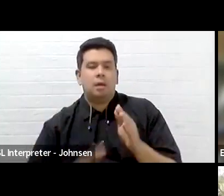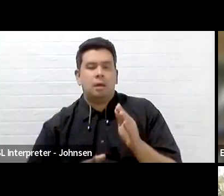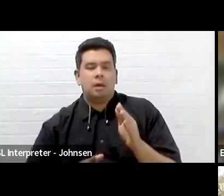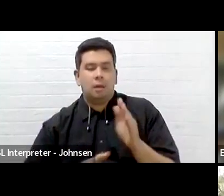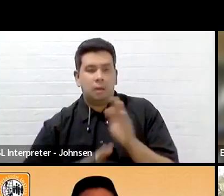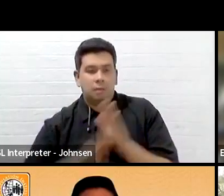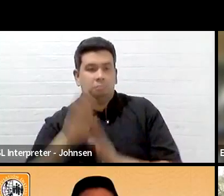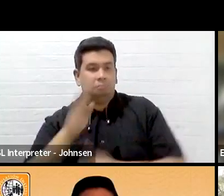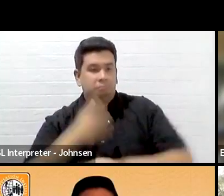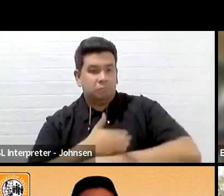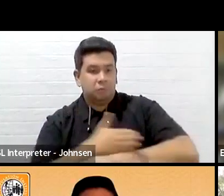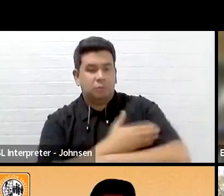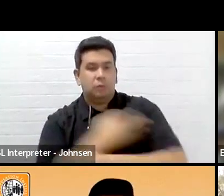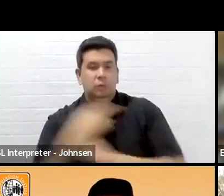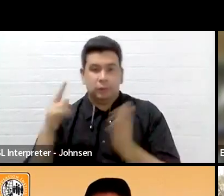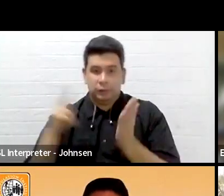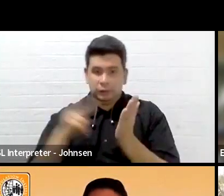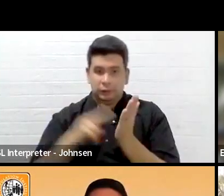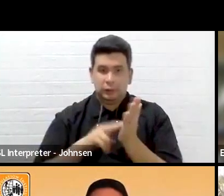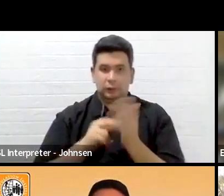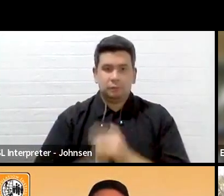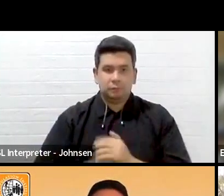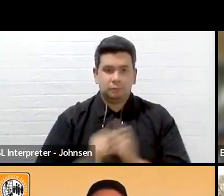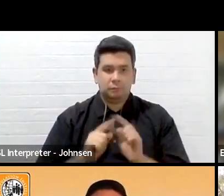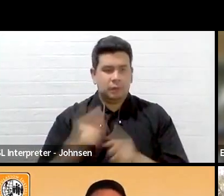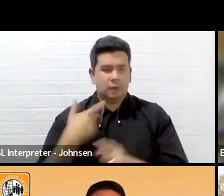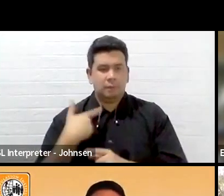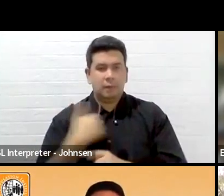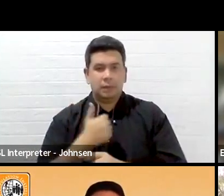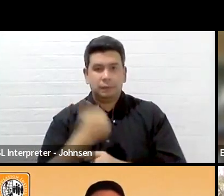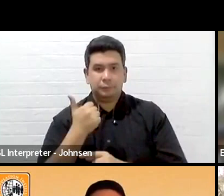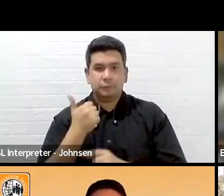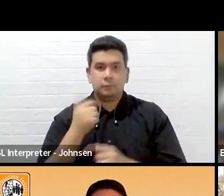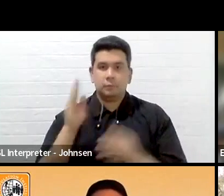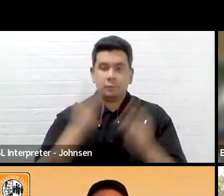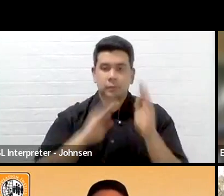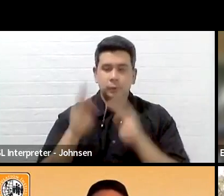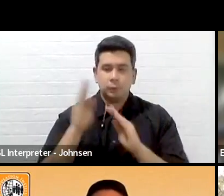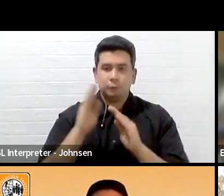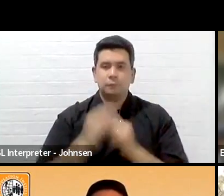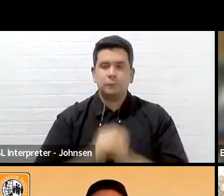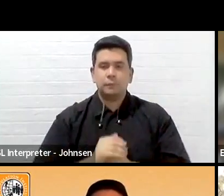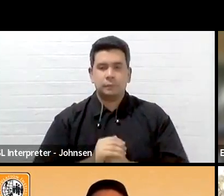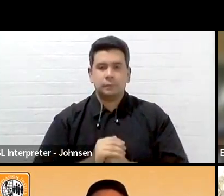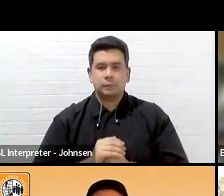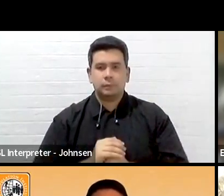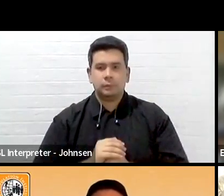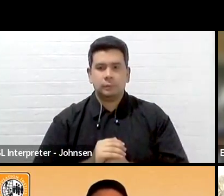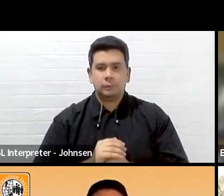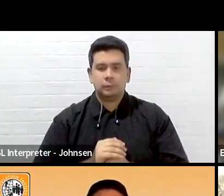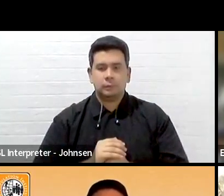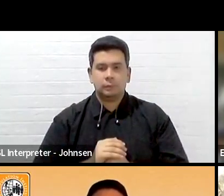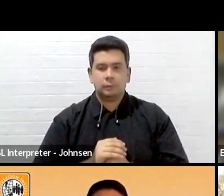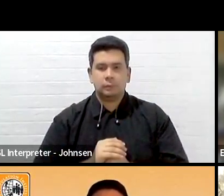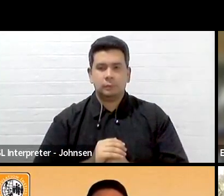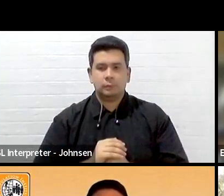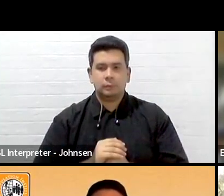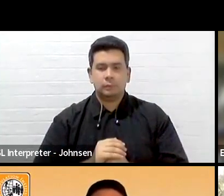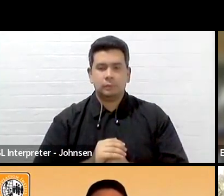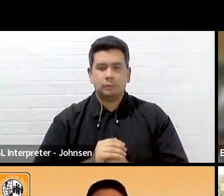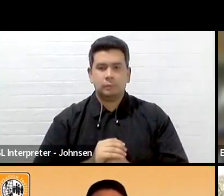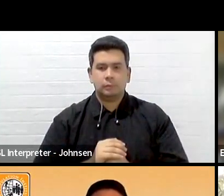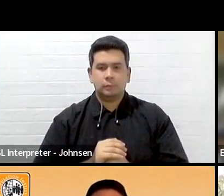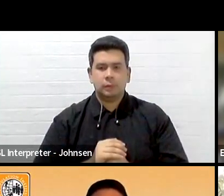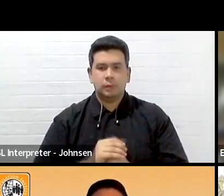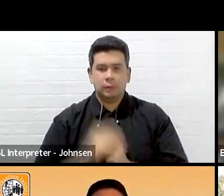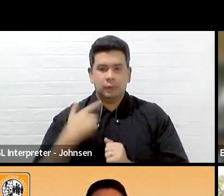meron pa ring problema sa other areas. So I think we will just continue working on improving the quality of data because